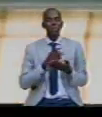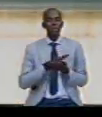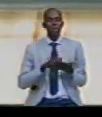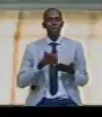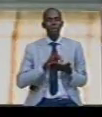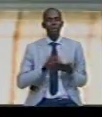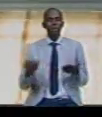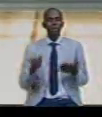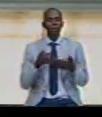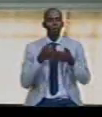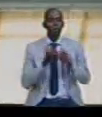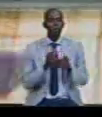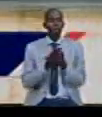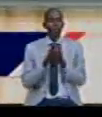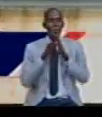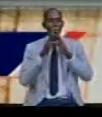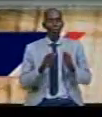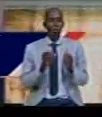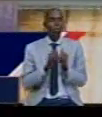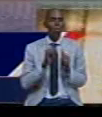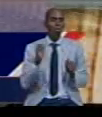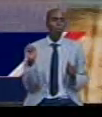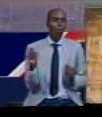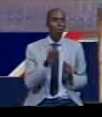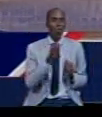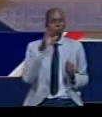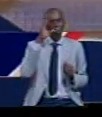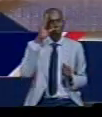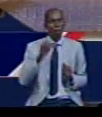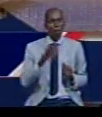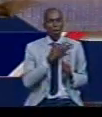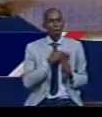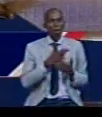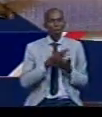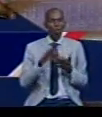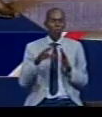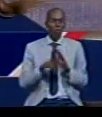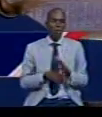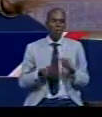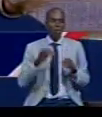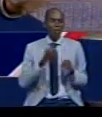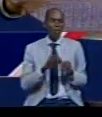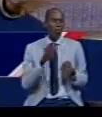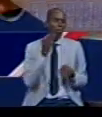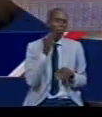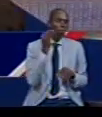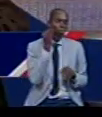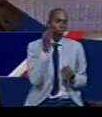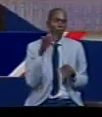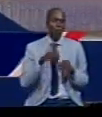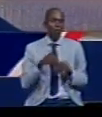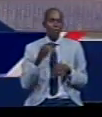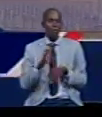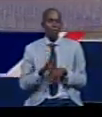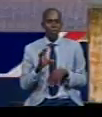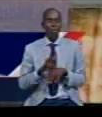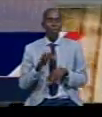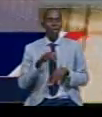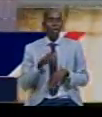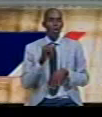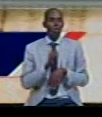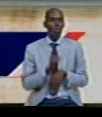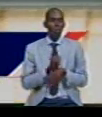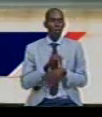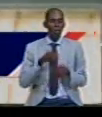And holiness, holiness at home, and holiness in the office, and holiness in the church, holiness in our heart, holiness in our